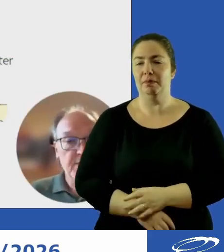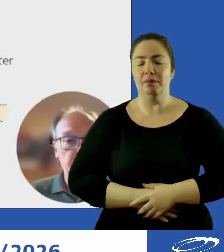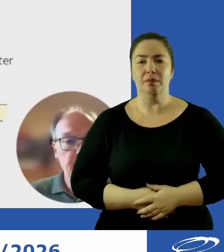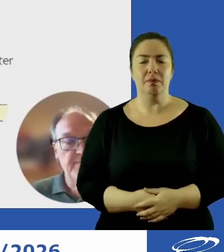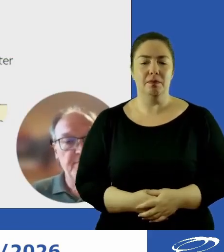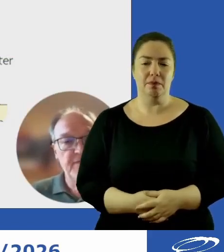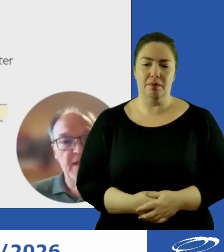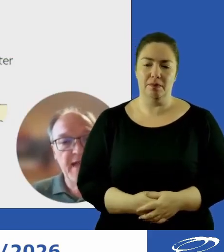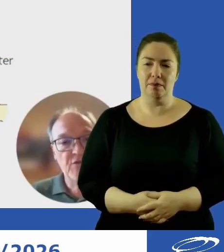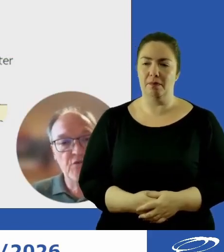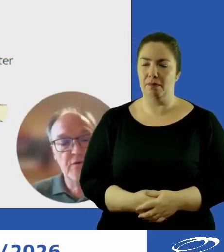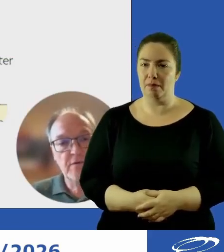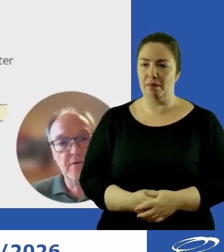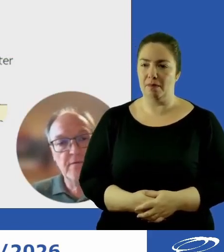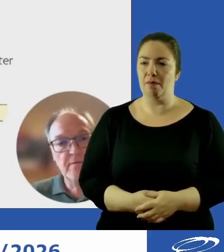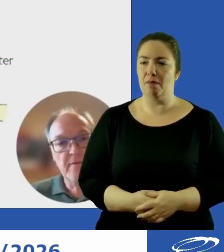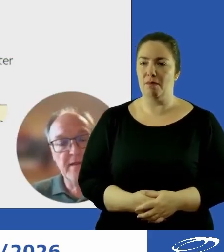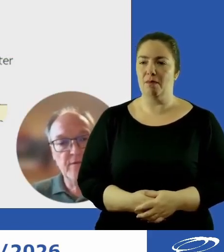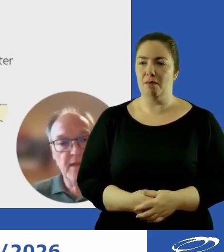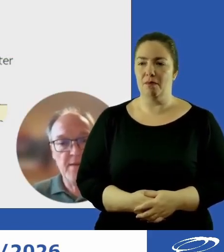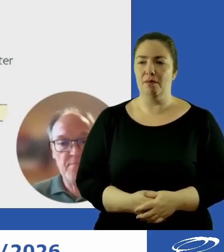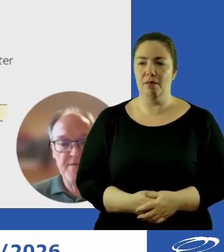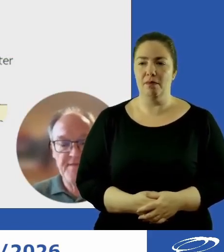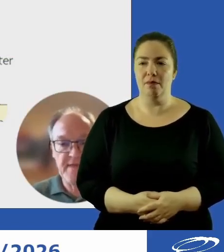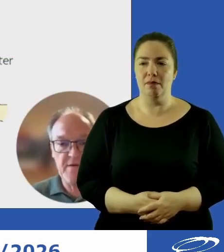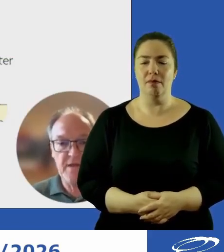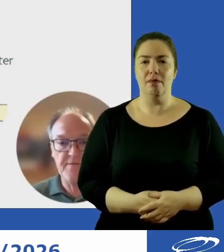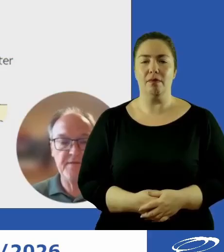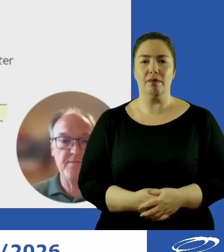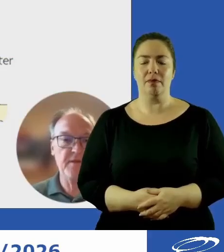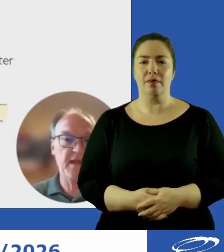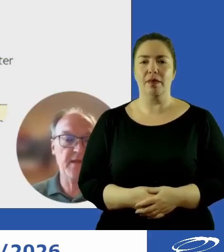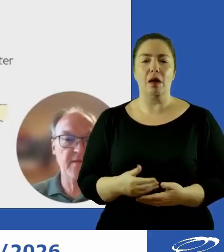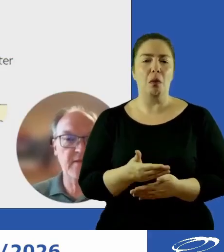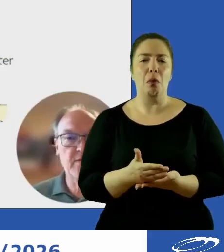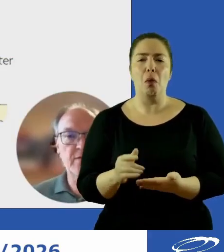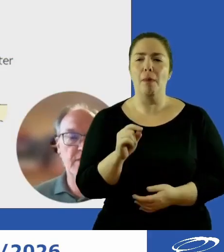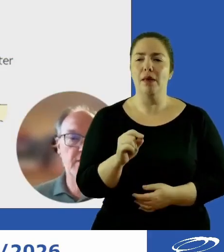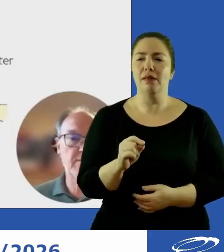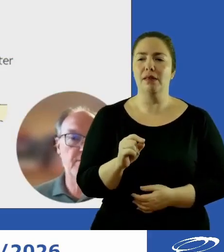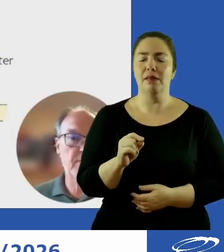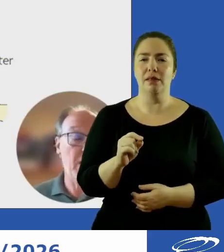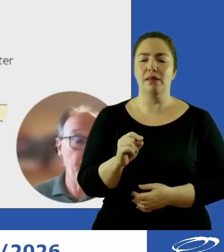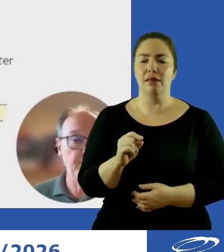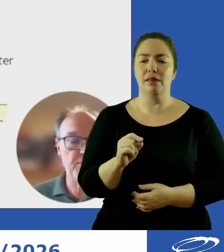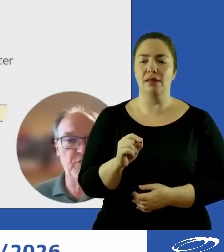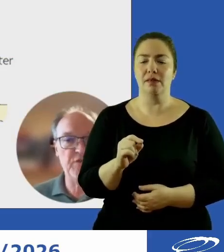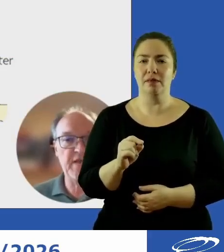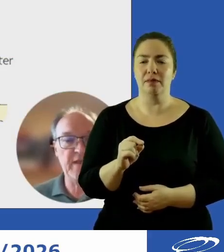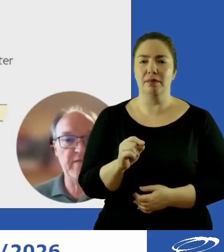start the lecture by doing a brief summary of something that I consider relevant